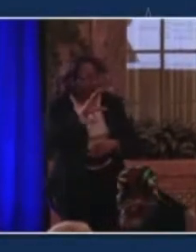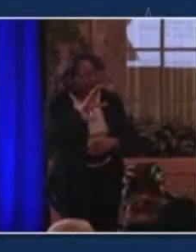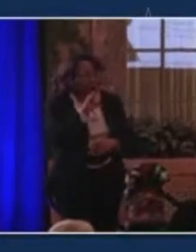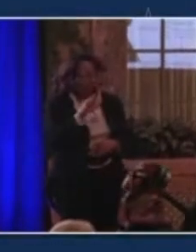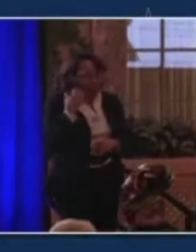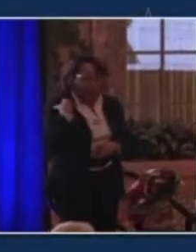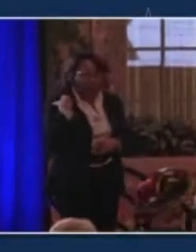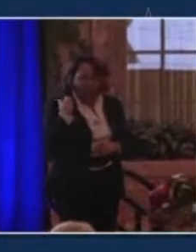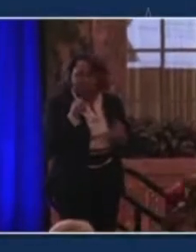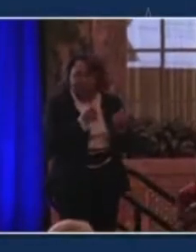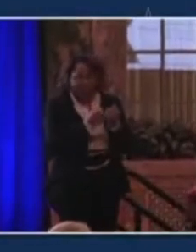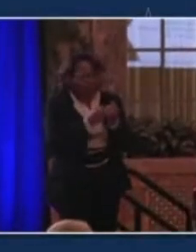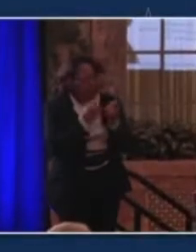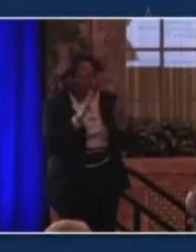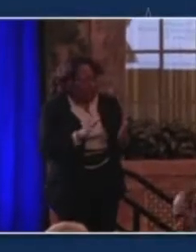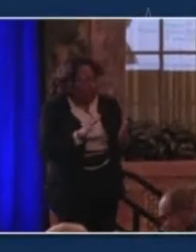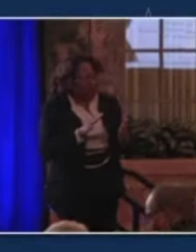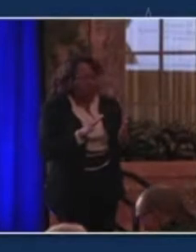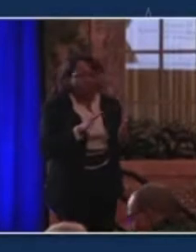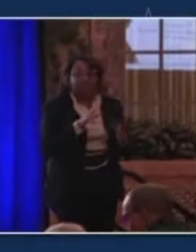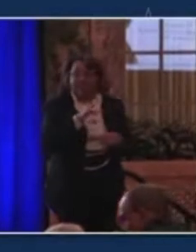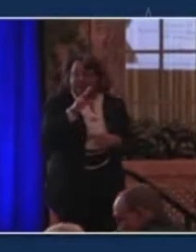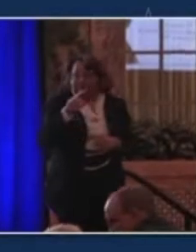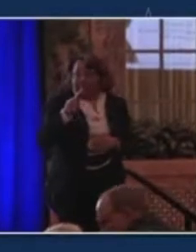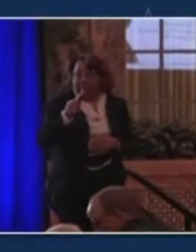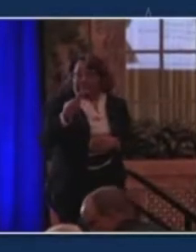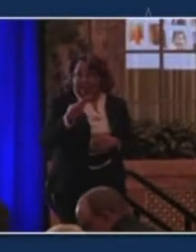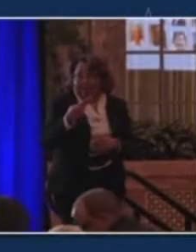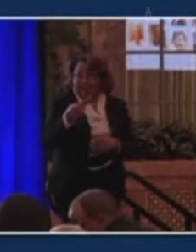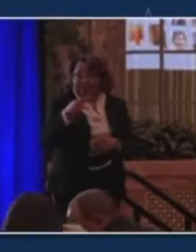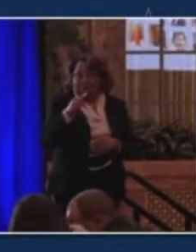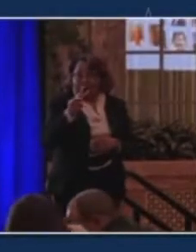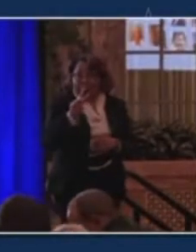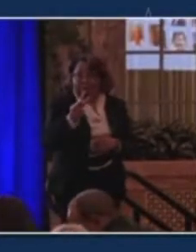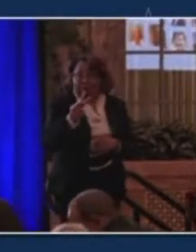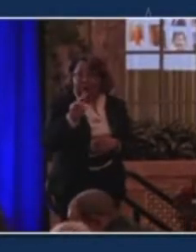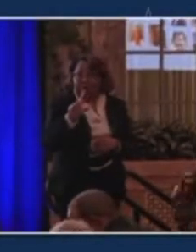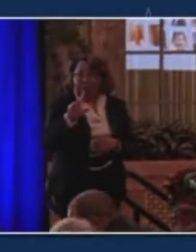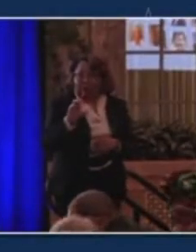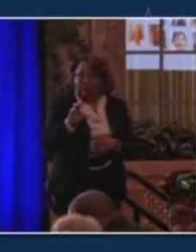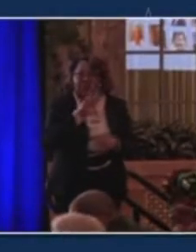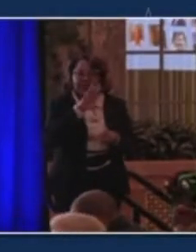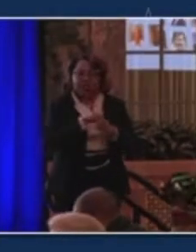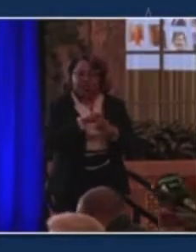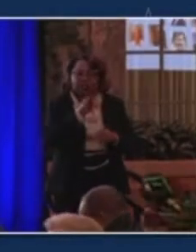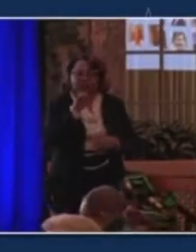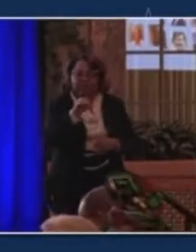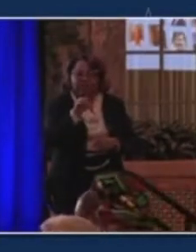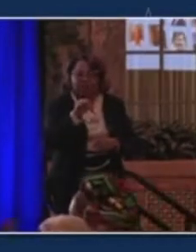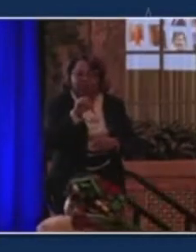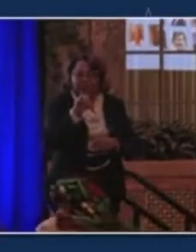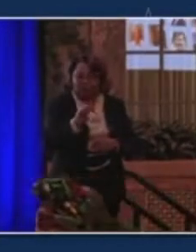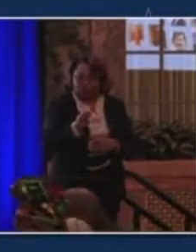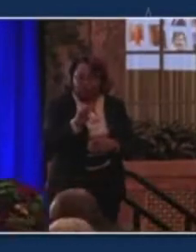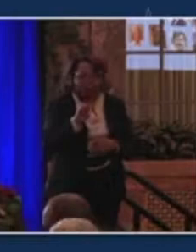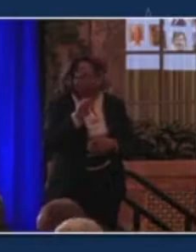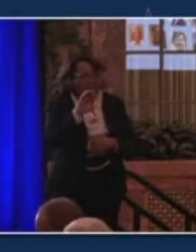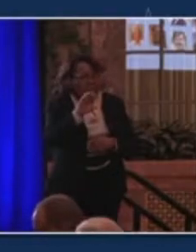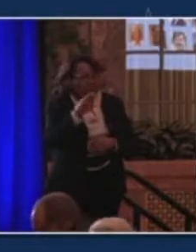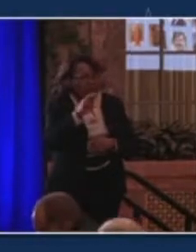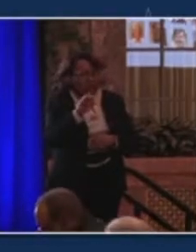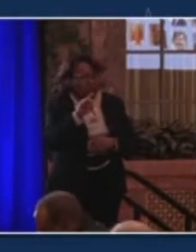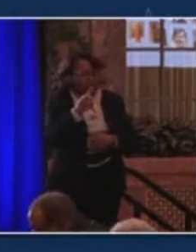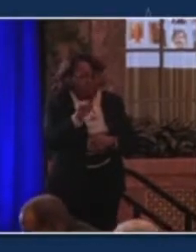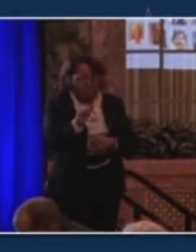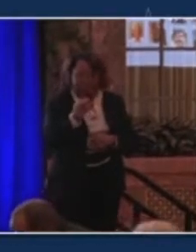and the members of the Harold Washington Legacy Committee, including Josie Childs, Sasha Dalton, and Lois